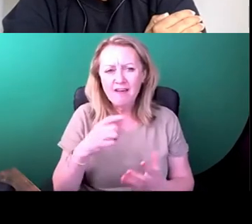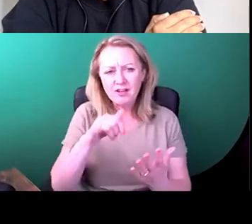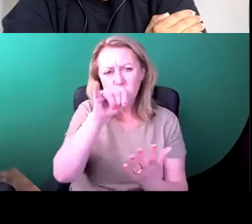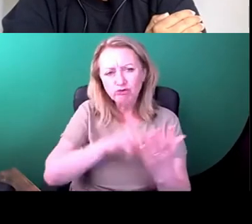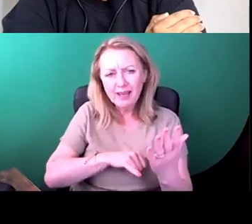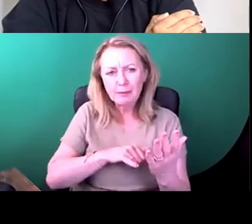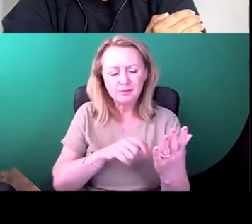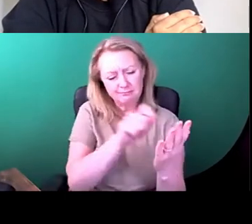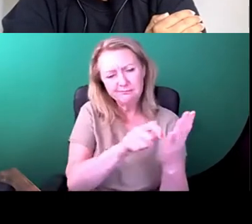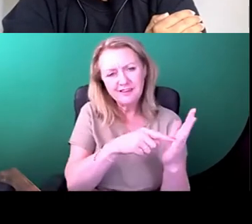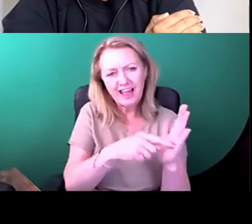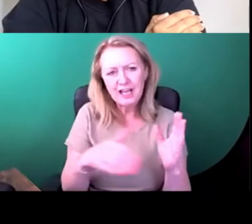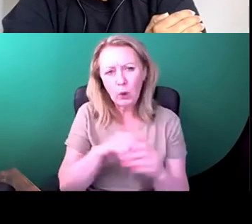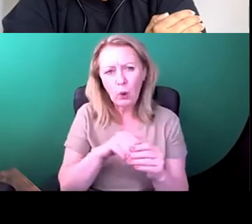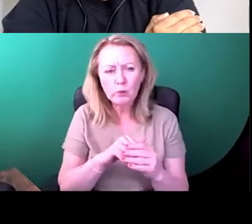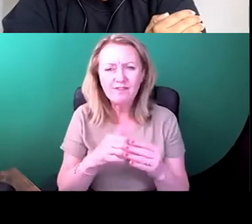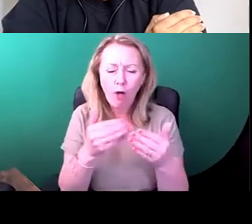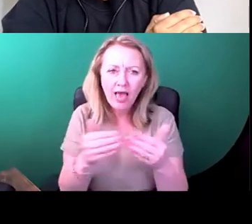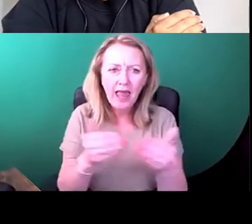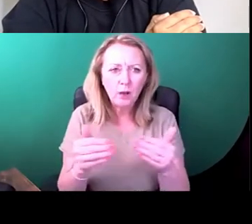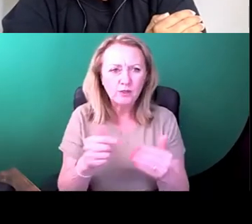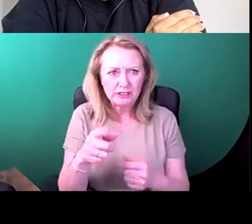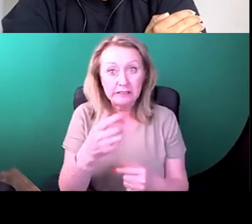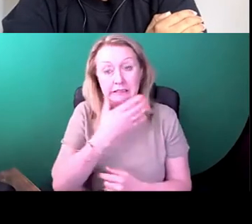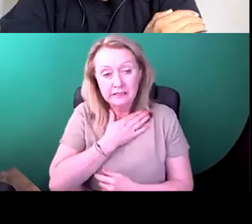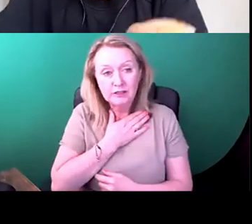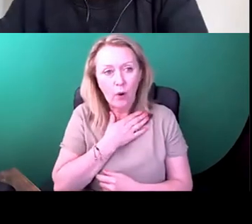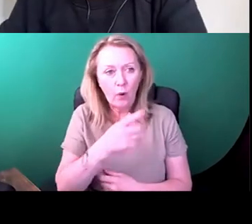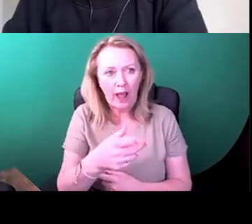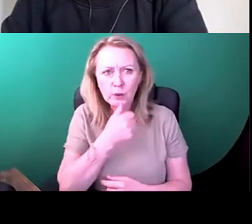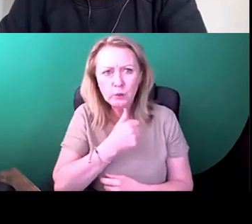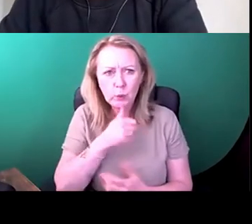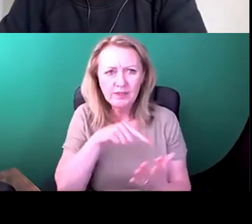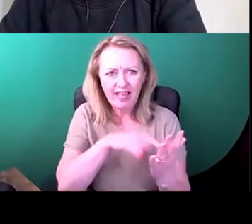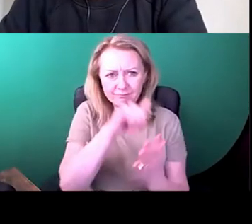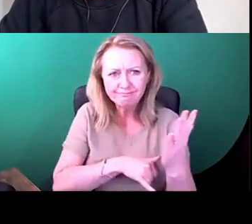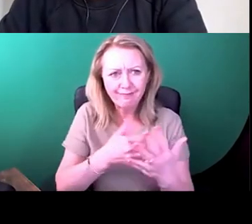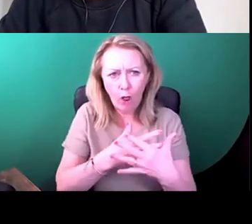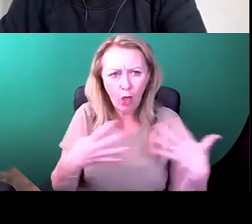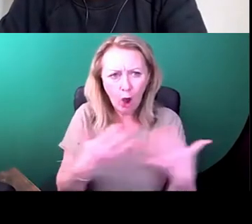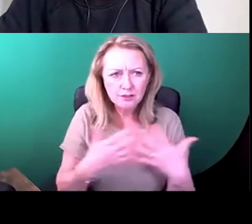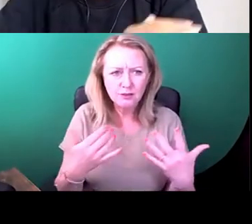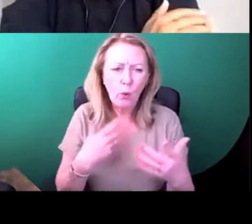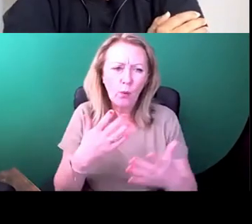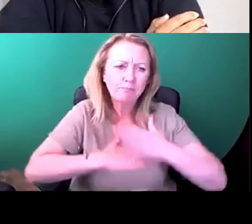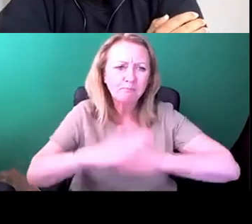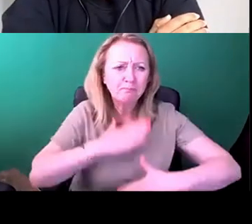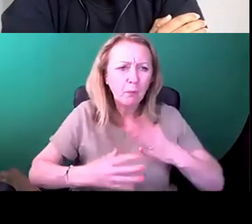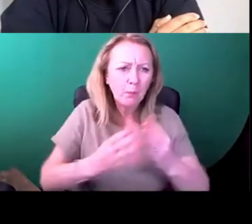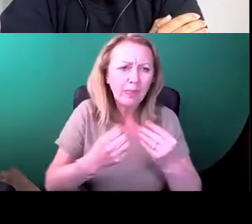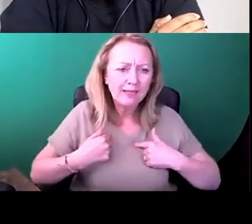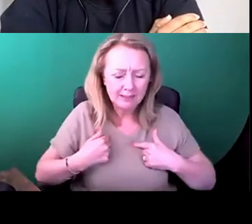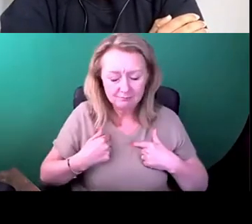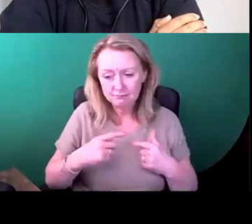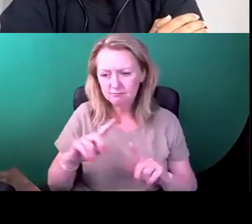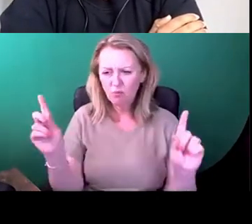inclusion quite a bit, so bear with me while I read this out. What